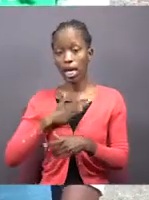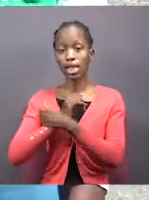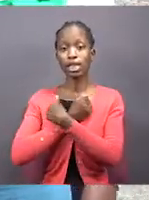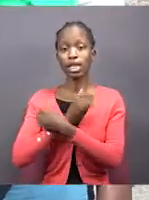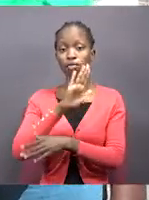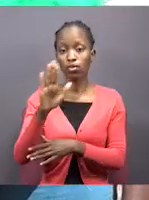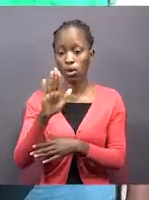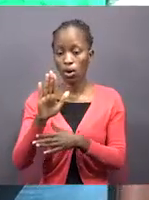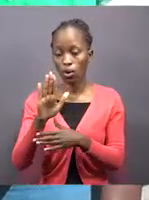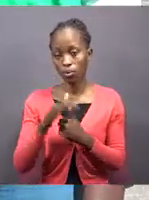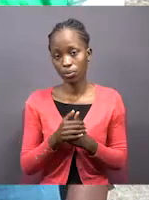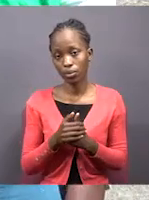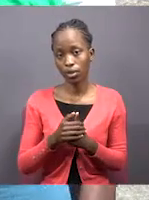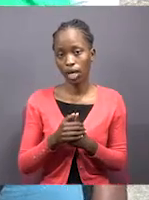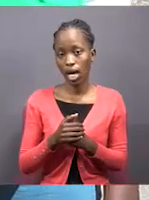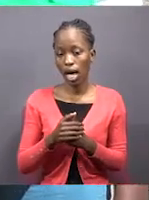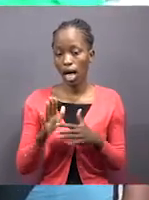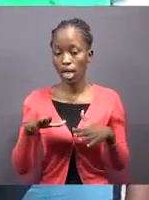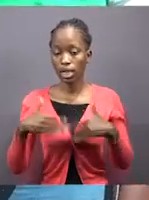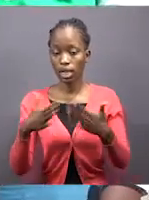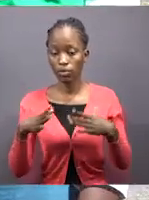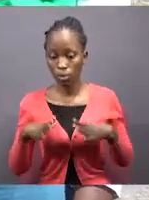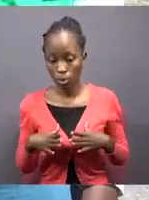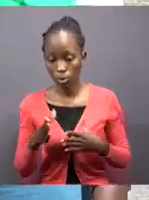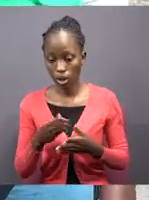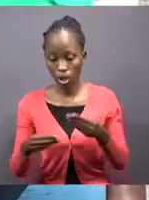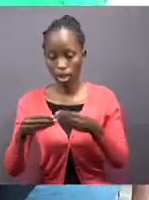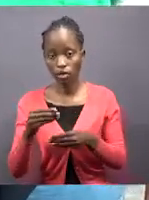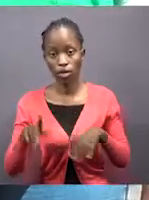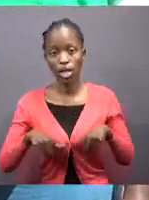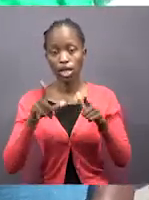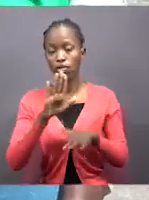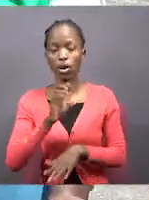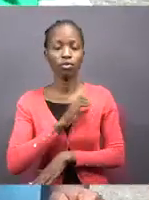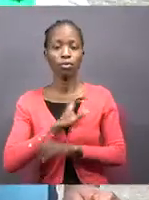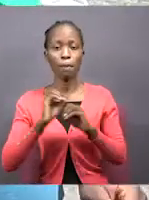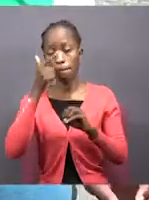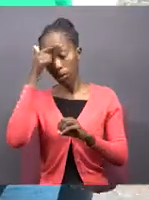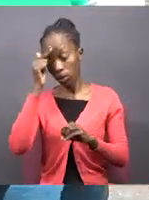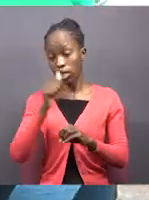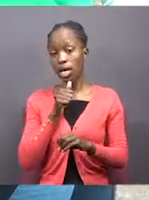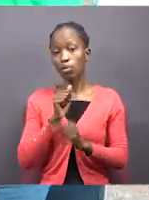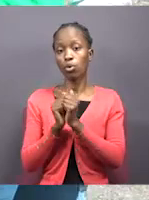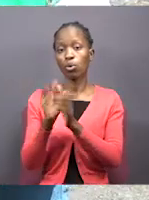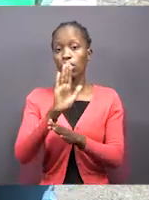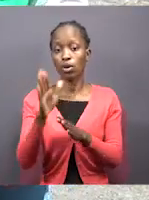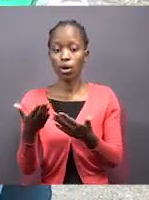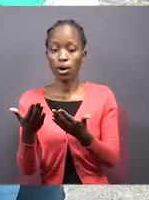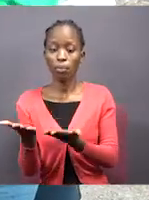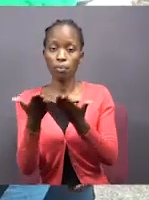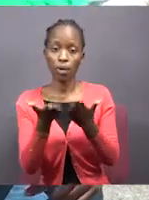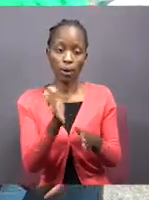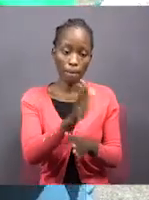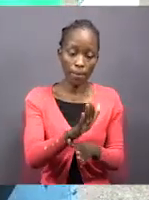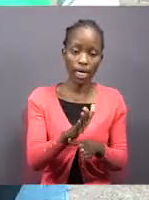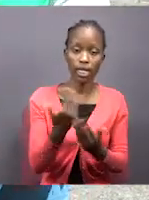exchange for you, and people in exchange for your life. Do not be afraid, for I am with you. I'll bring back your children from the east and gather you in the